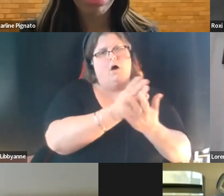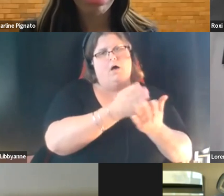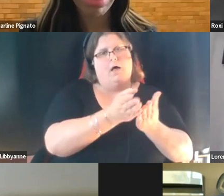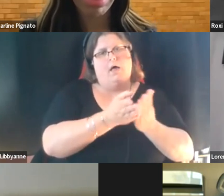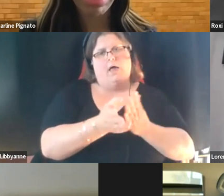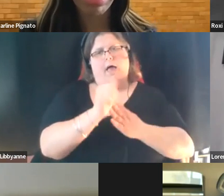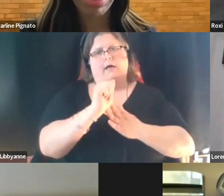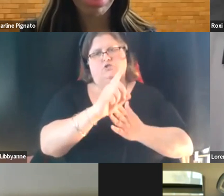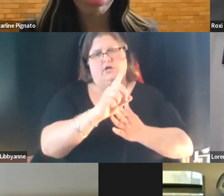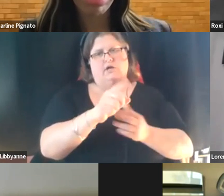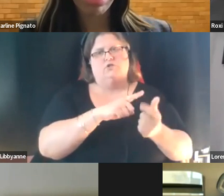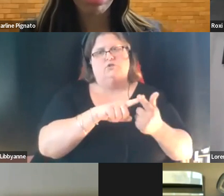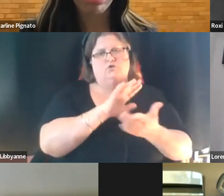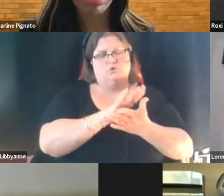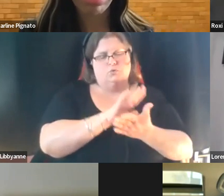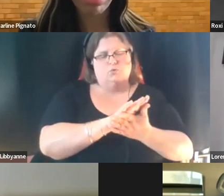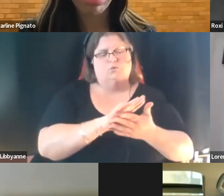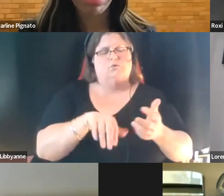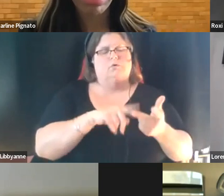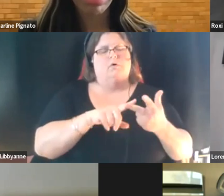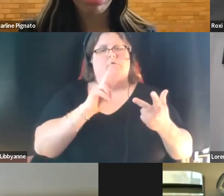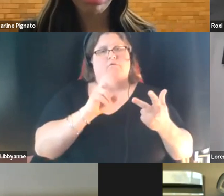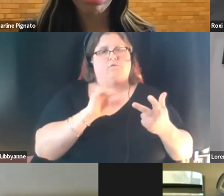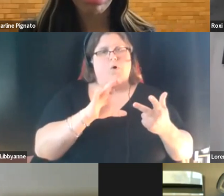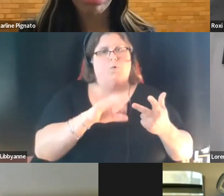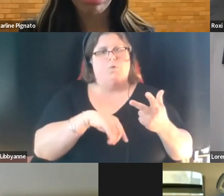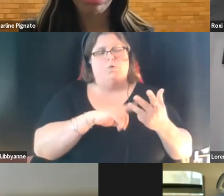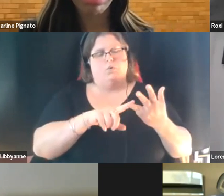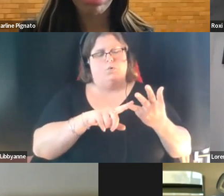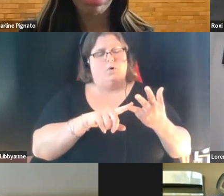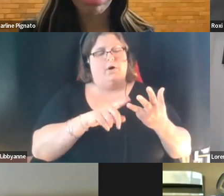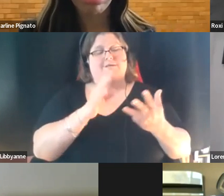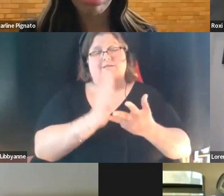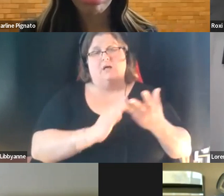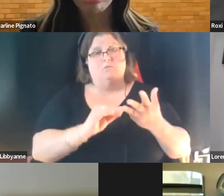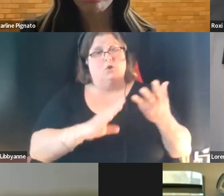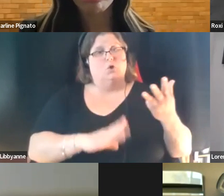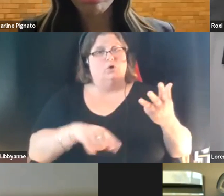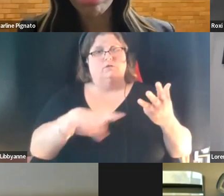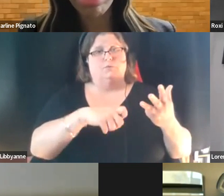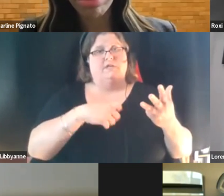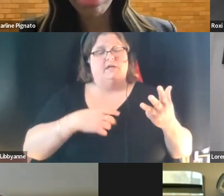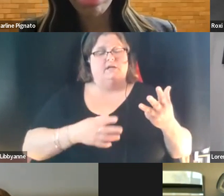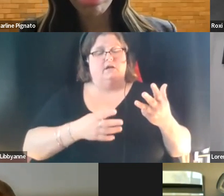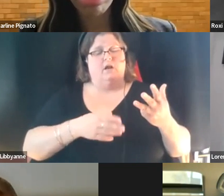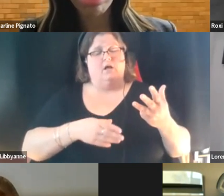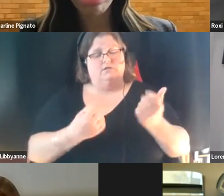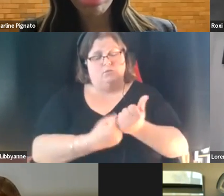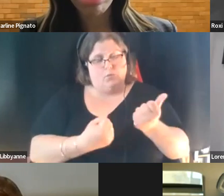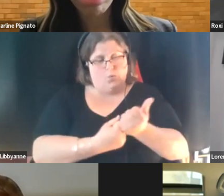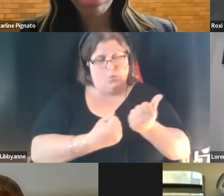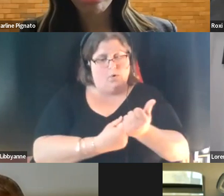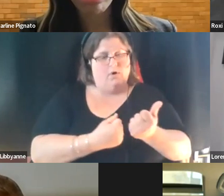Schools are vocational, really pouring resources into our most vulnerable learners. So really encouraged by all of the